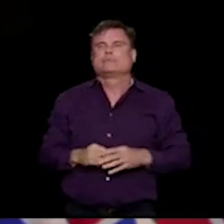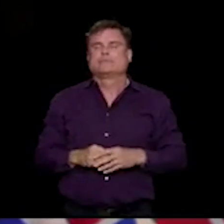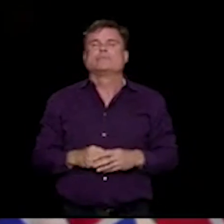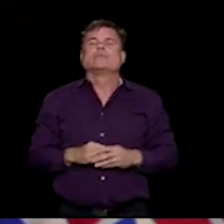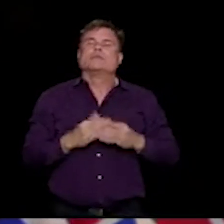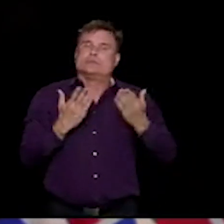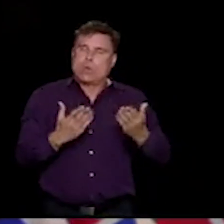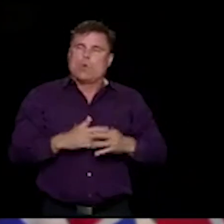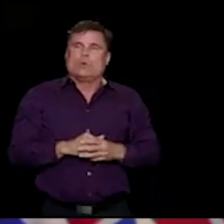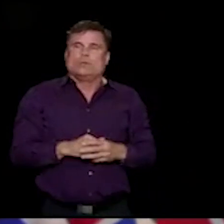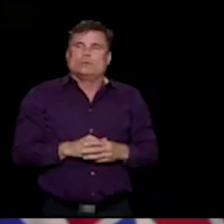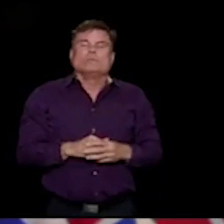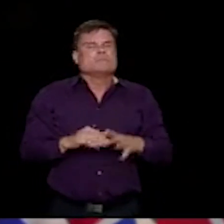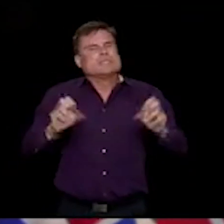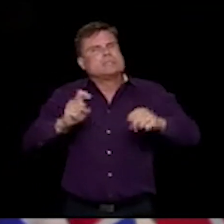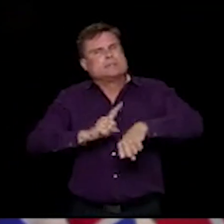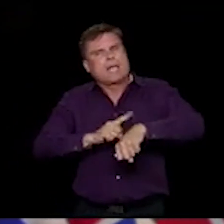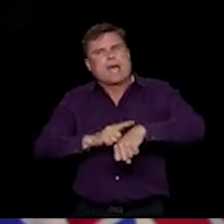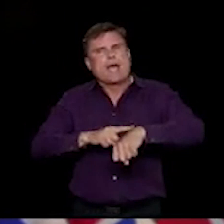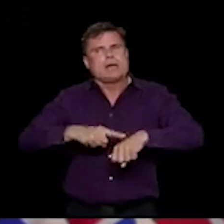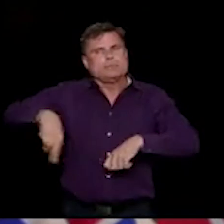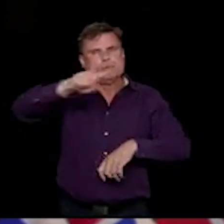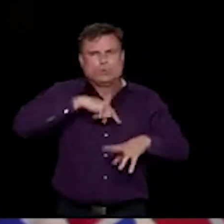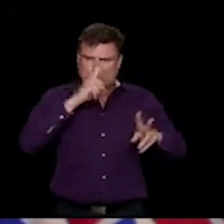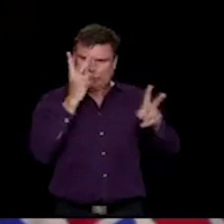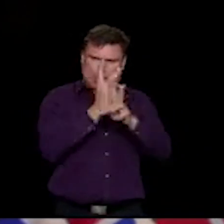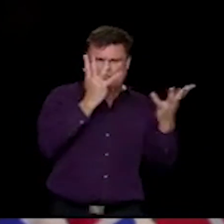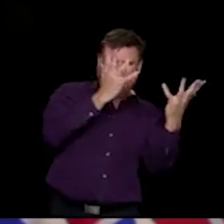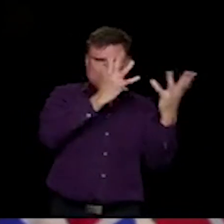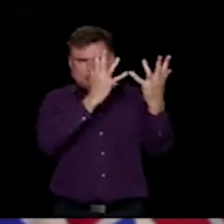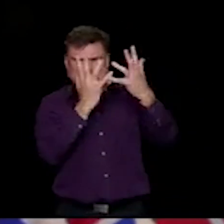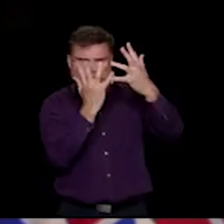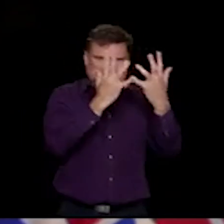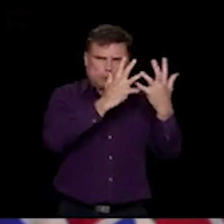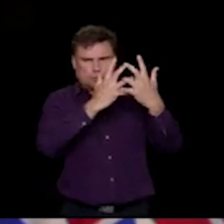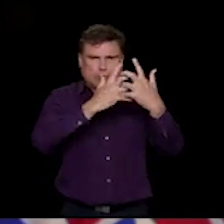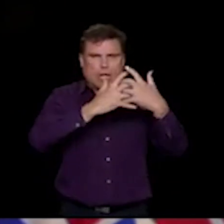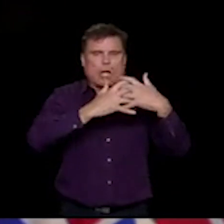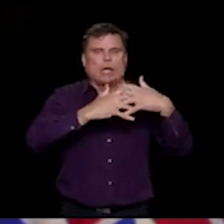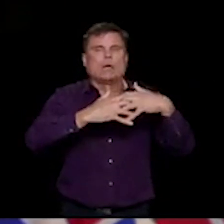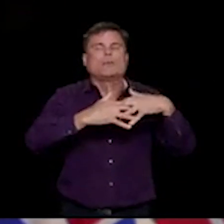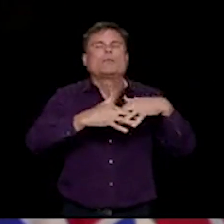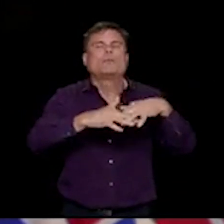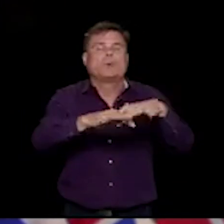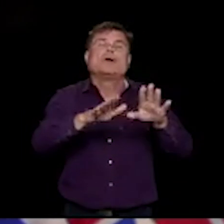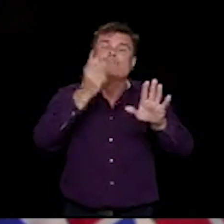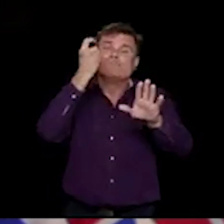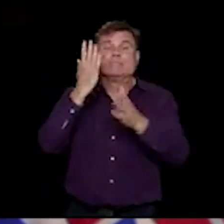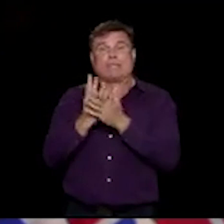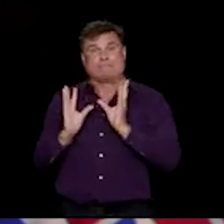takes a while to figure that through, and yes, it means that for certain families that'll mean different children will have